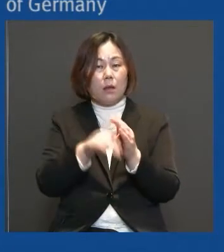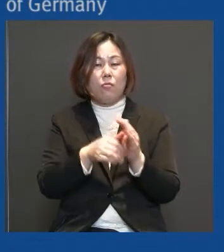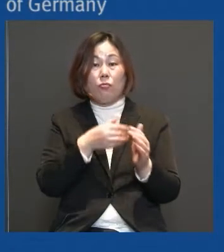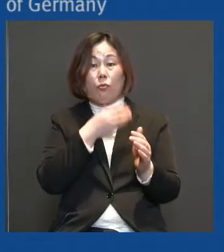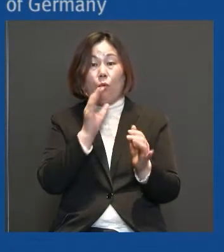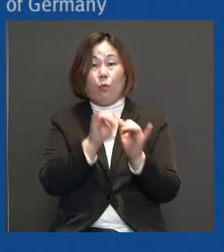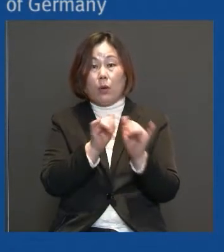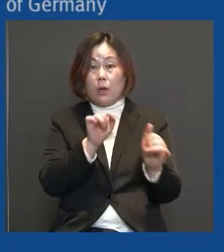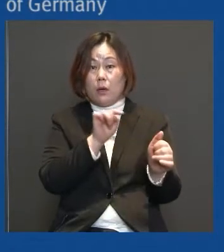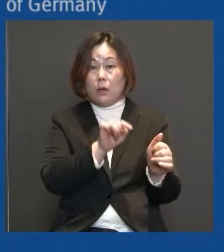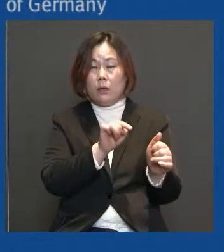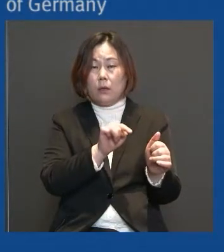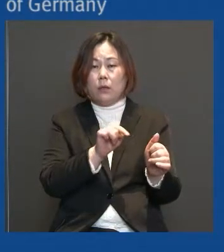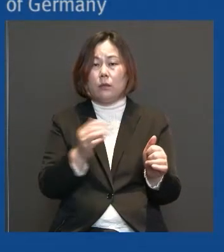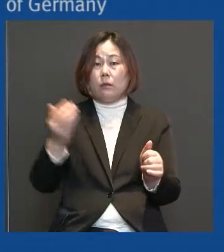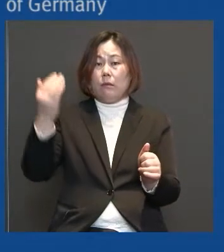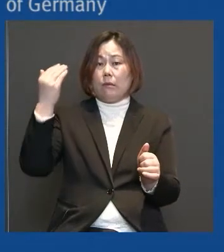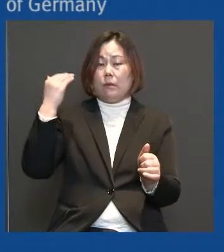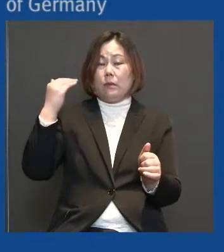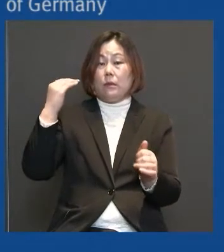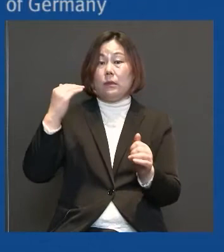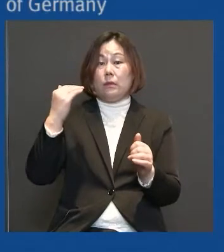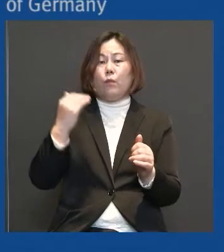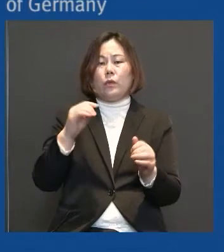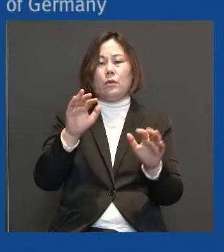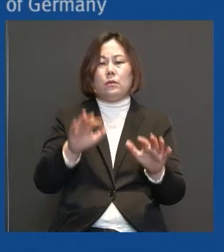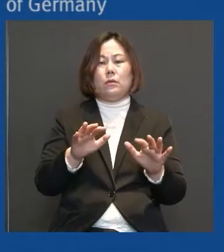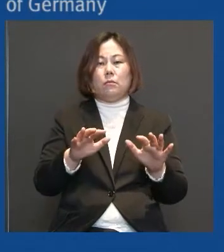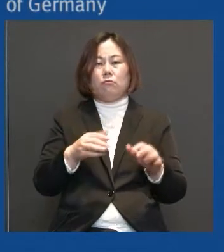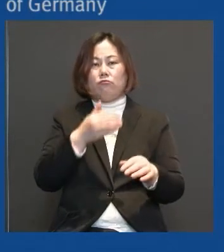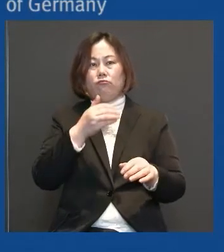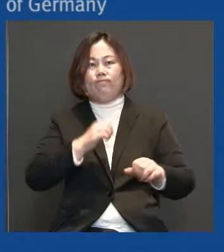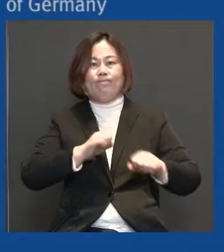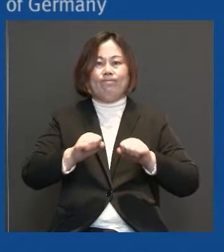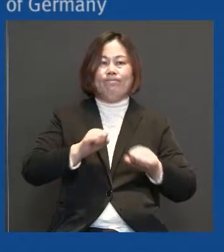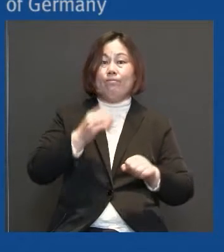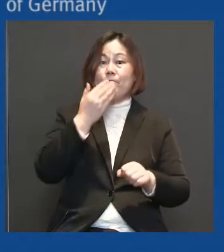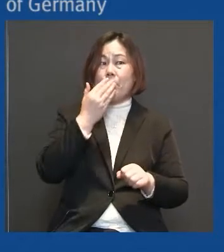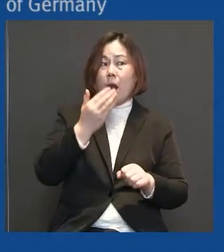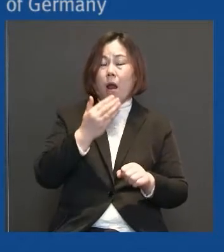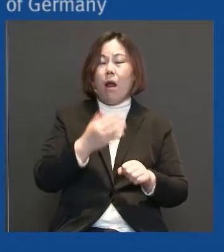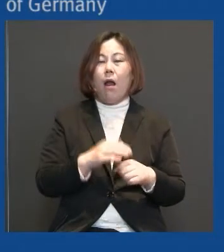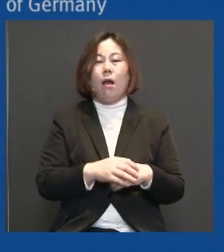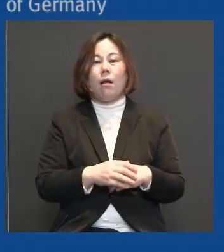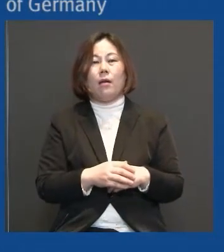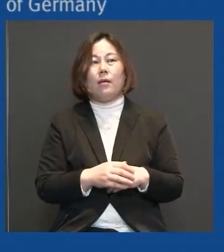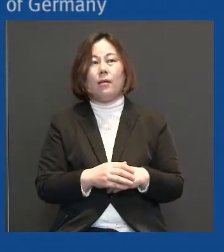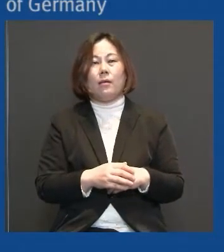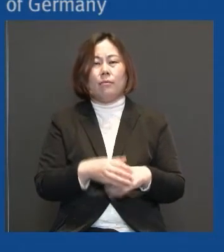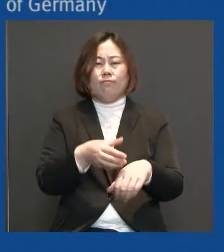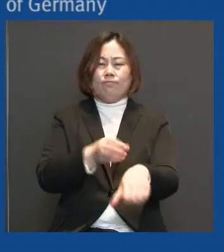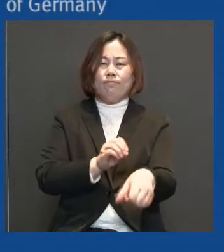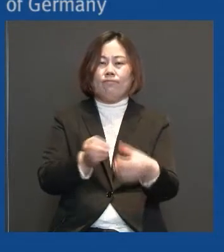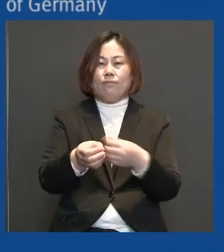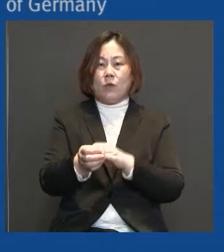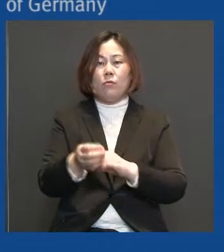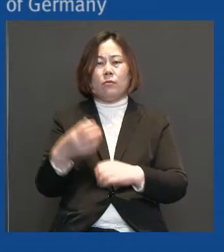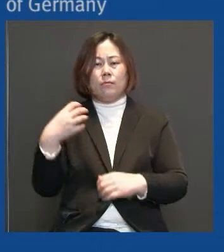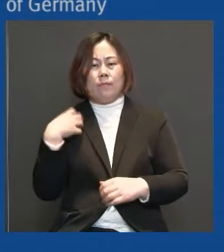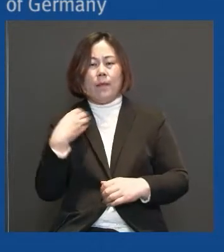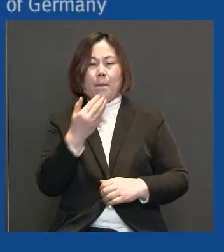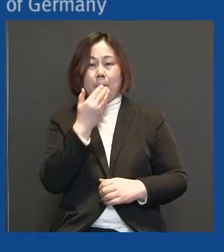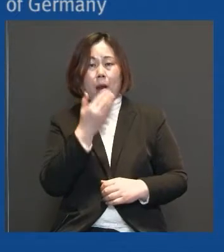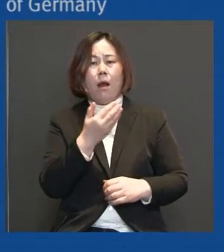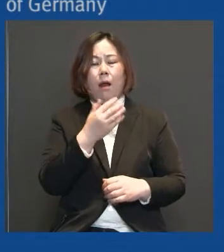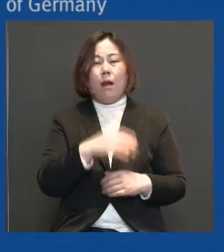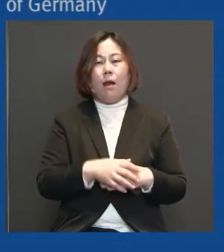earlier generations. They also want to continue their involvement in the working world, as can be seen in Germany, where the percentage of people